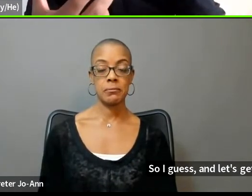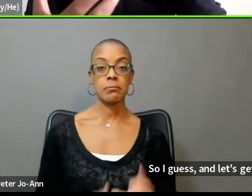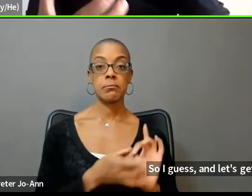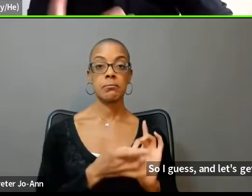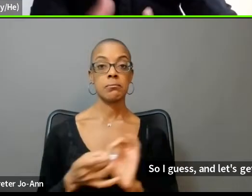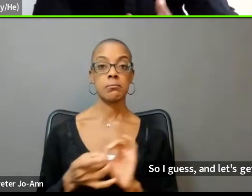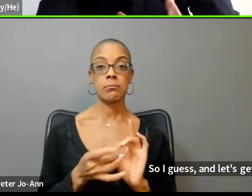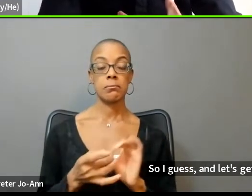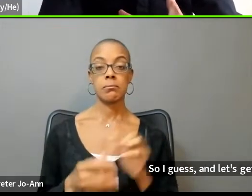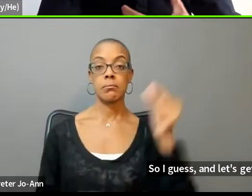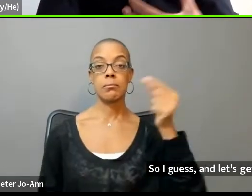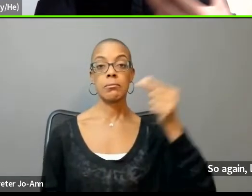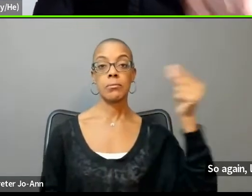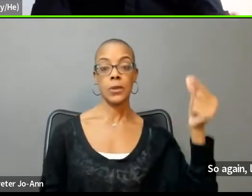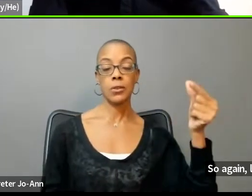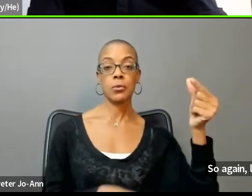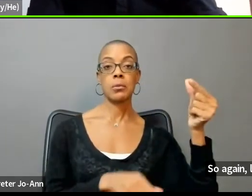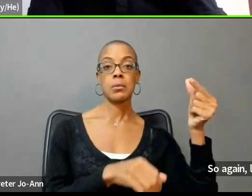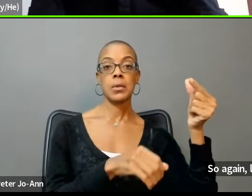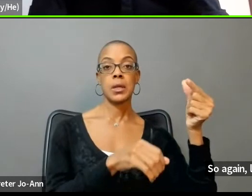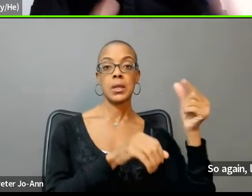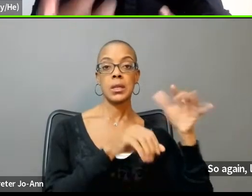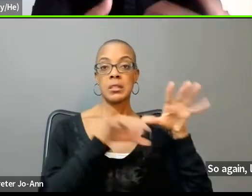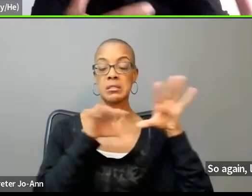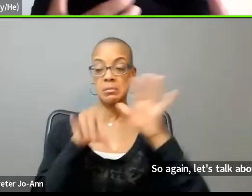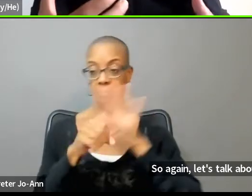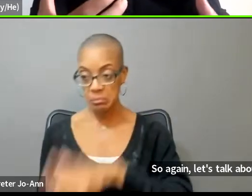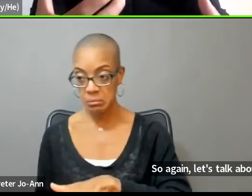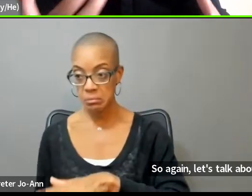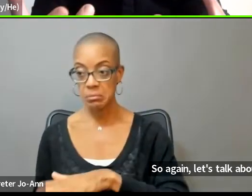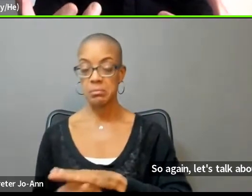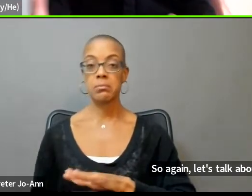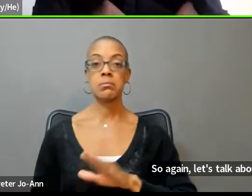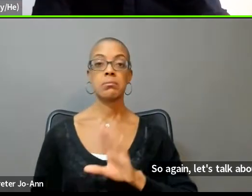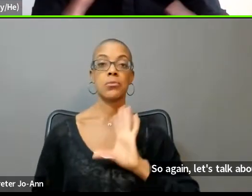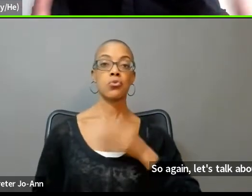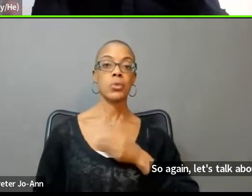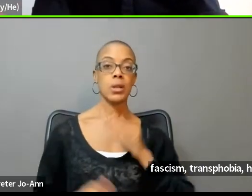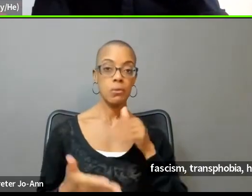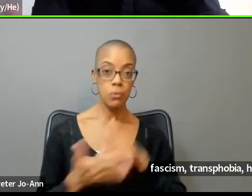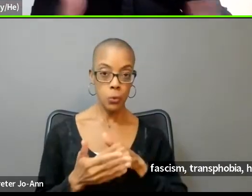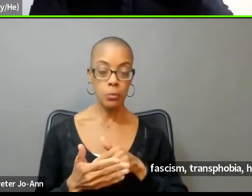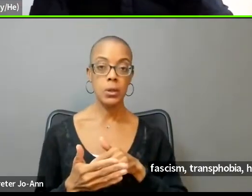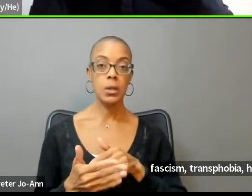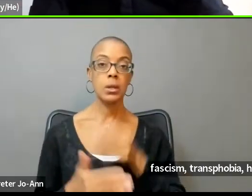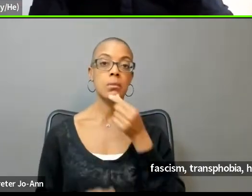between fascism, transphobia, homophobia, and maintaining gender norms, which is,